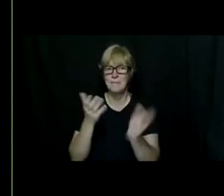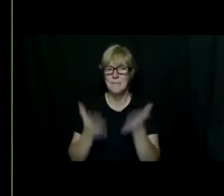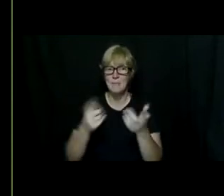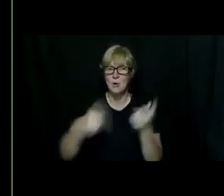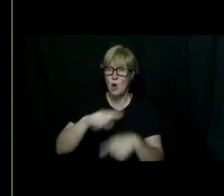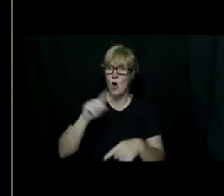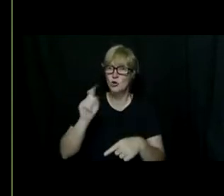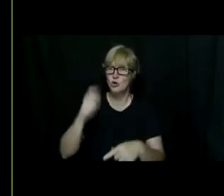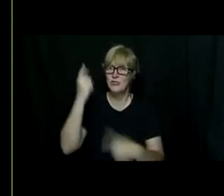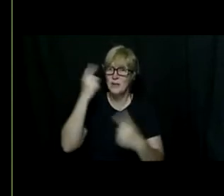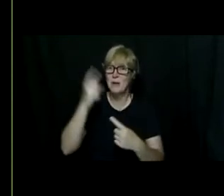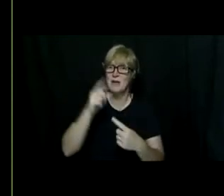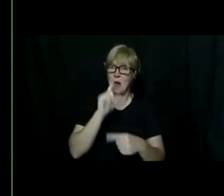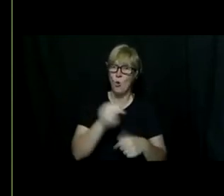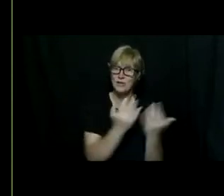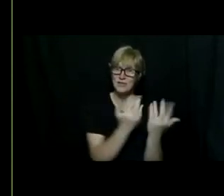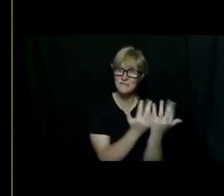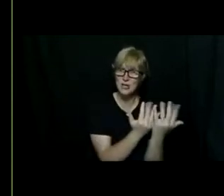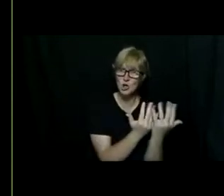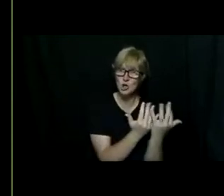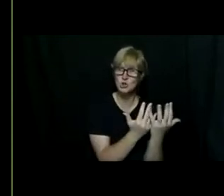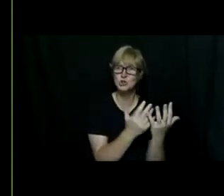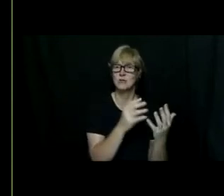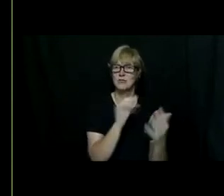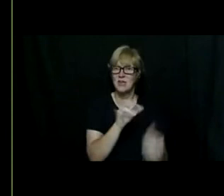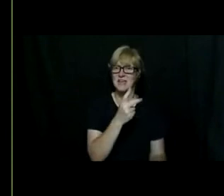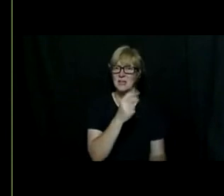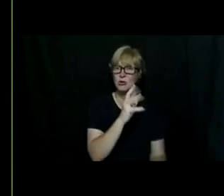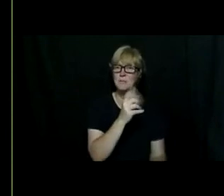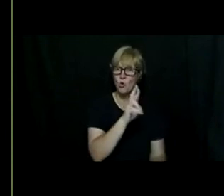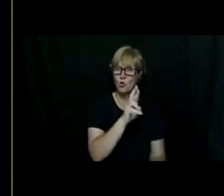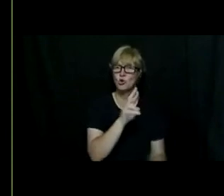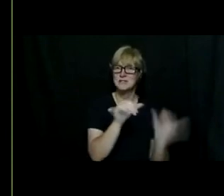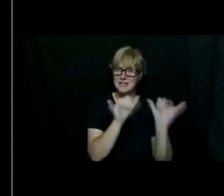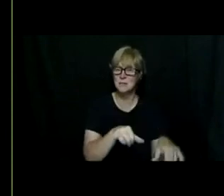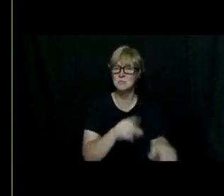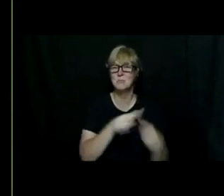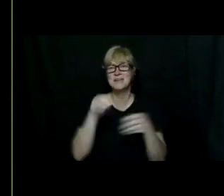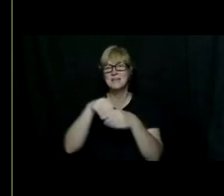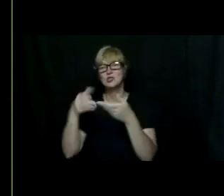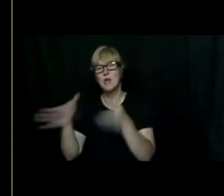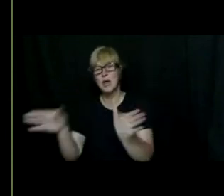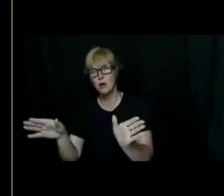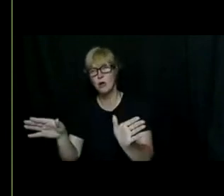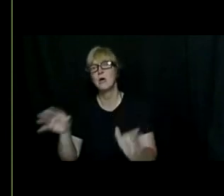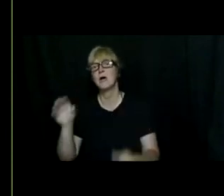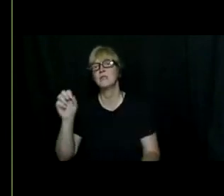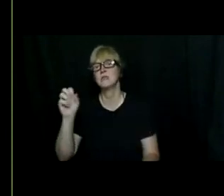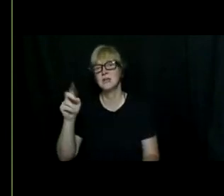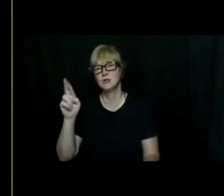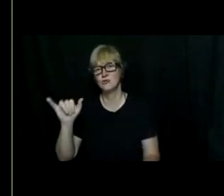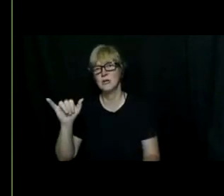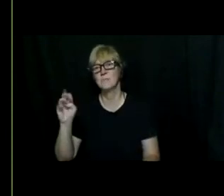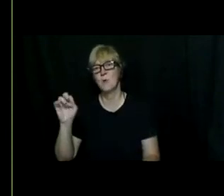about not only the finger sensory motor system, but in general the sensory motor system, and bodily